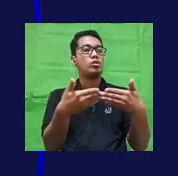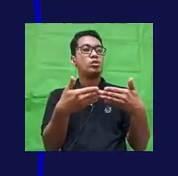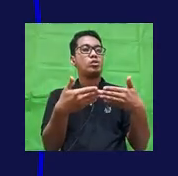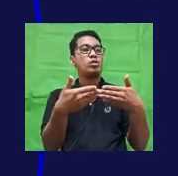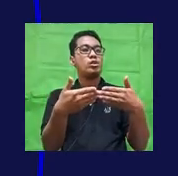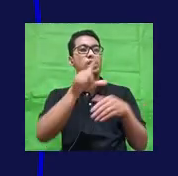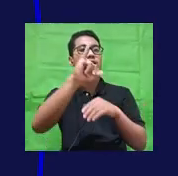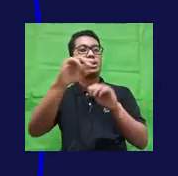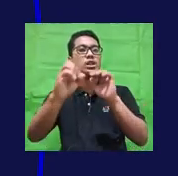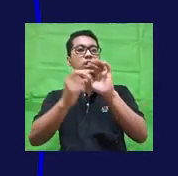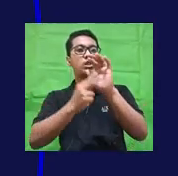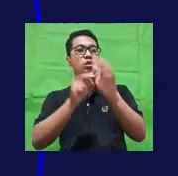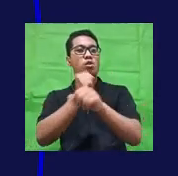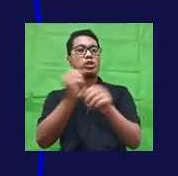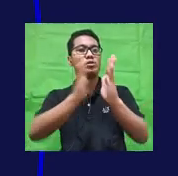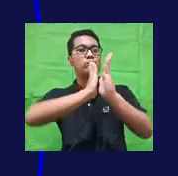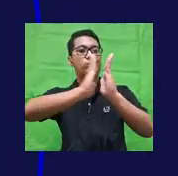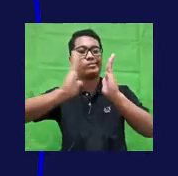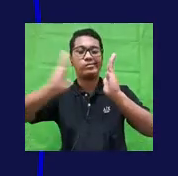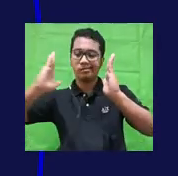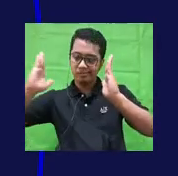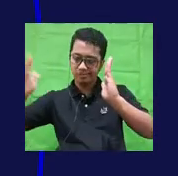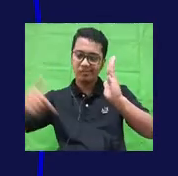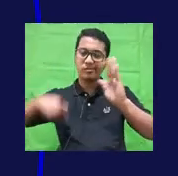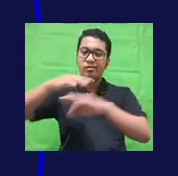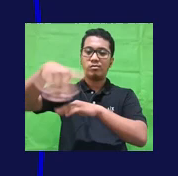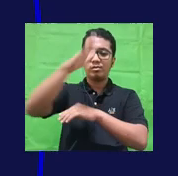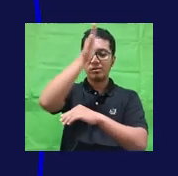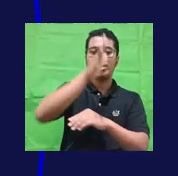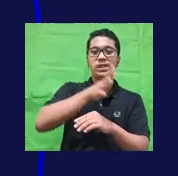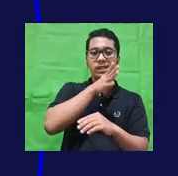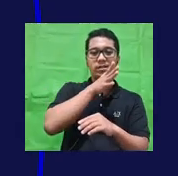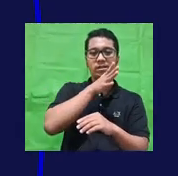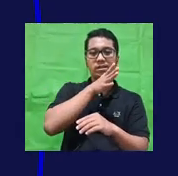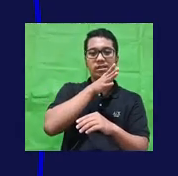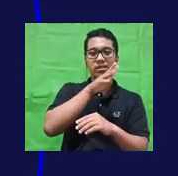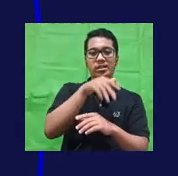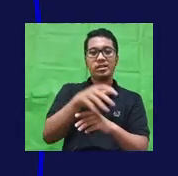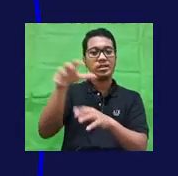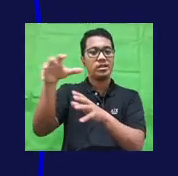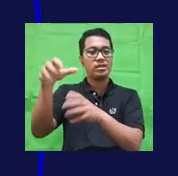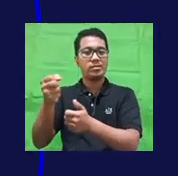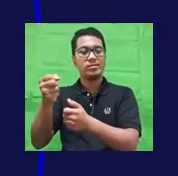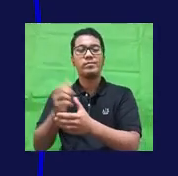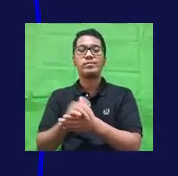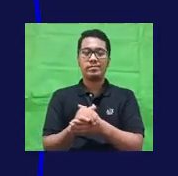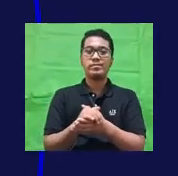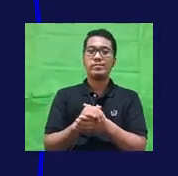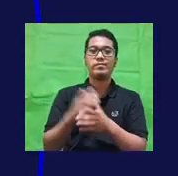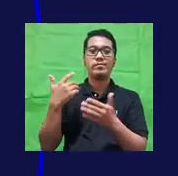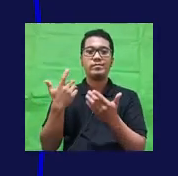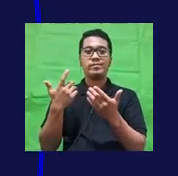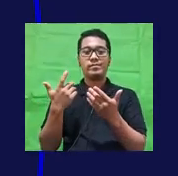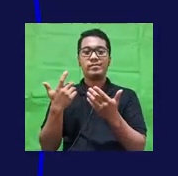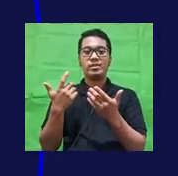my grandparents had, the bookstore that my grandparents had in Semarang in the 1950s, and also the publishing that